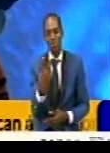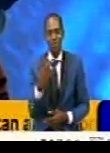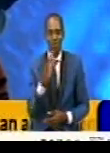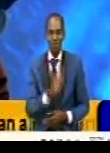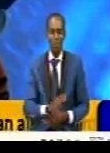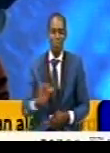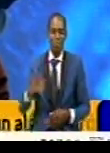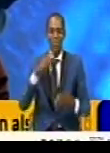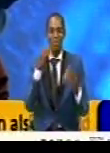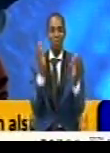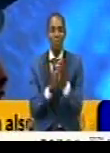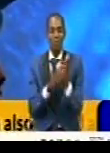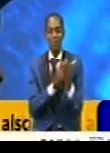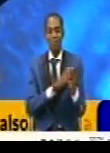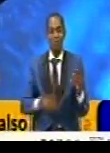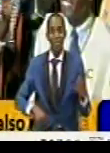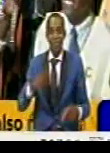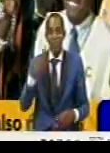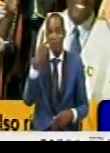are the twins.